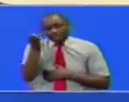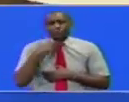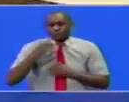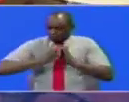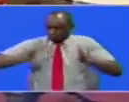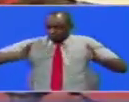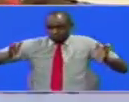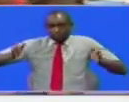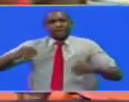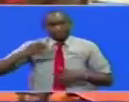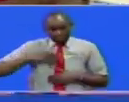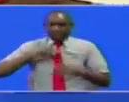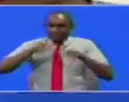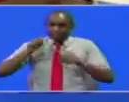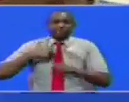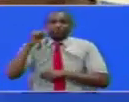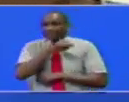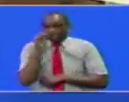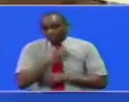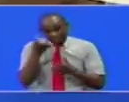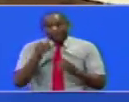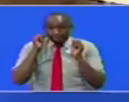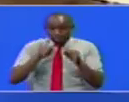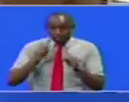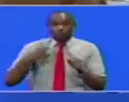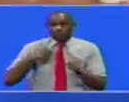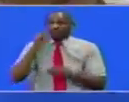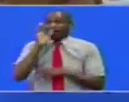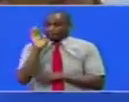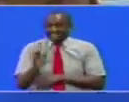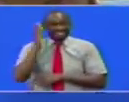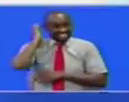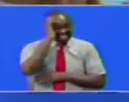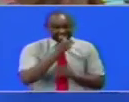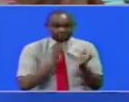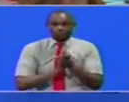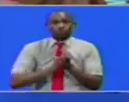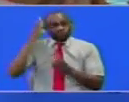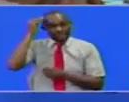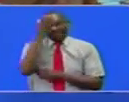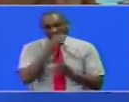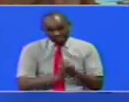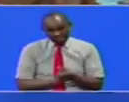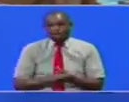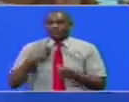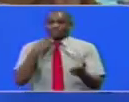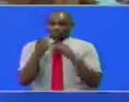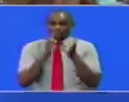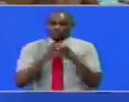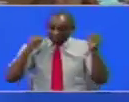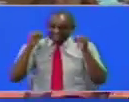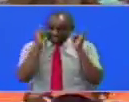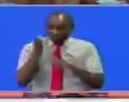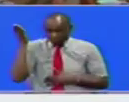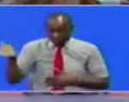tutaupanua ili wakulima wa miraa wao wanaweza kubeba miraa yao directly Mogadishu. Tutaongea na president